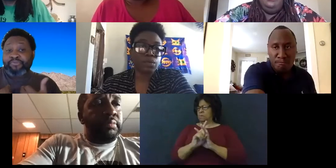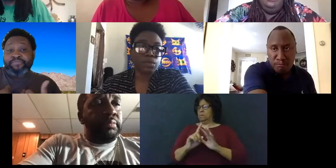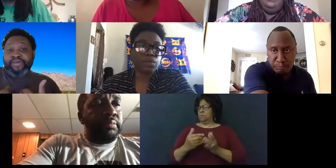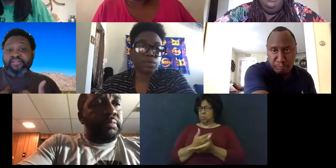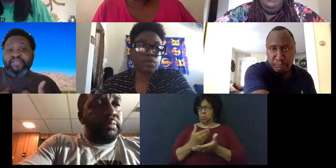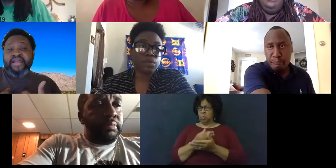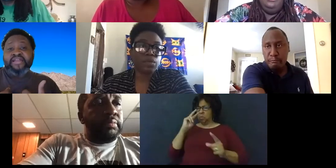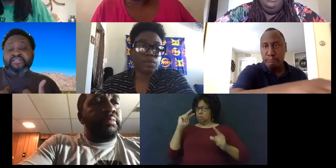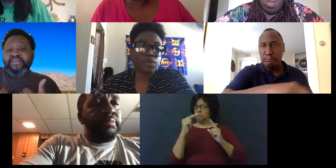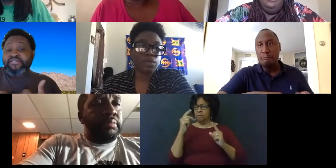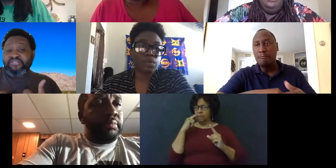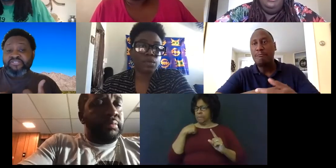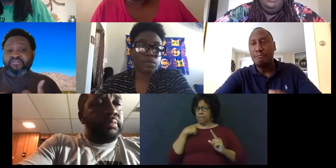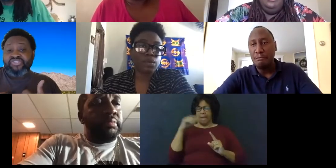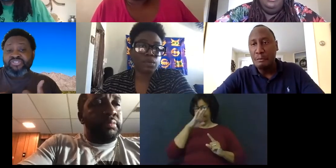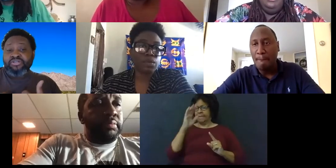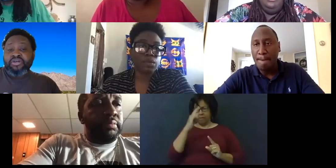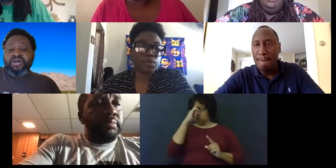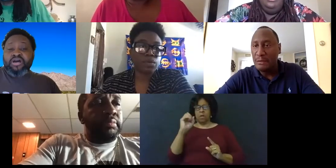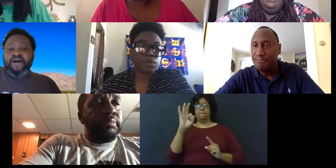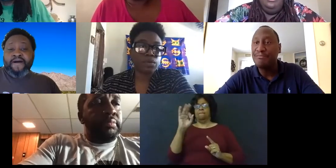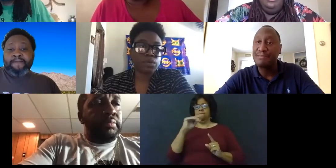different perspective that I didn't take into consideration